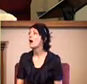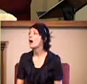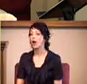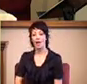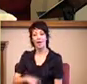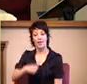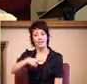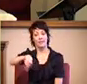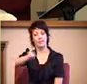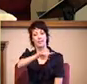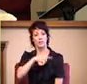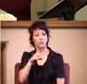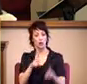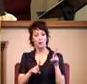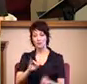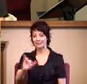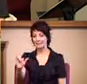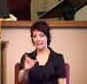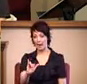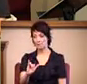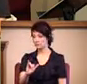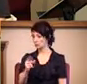These are people like you and me